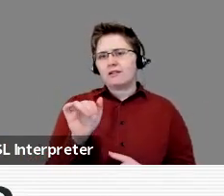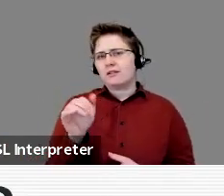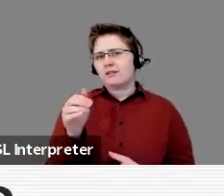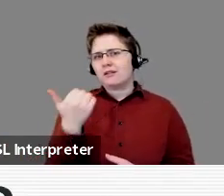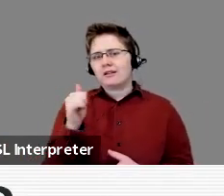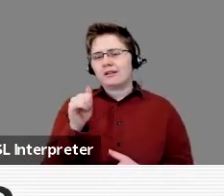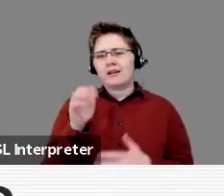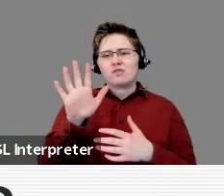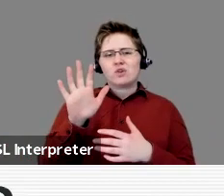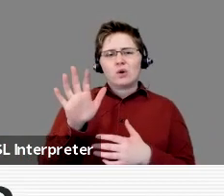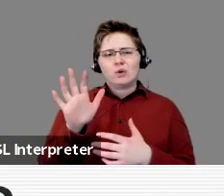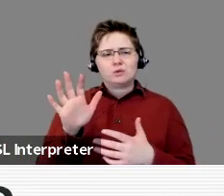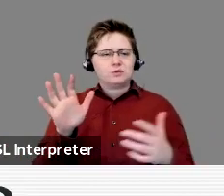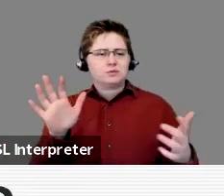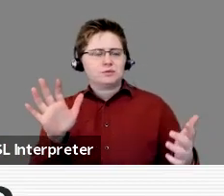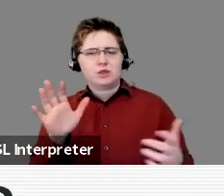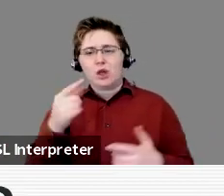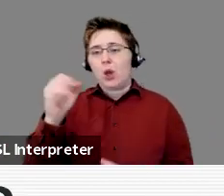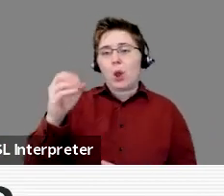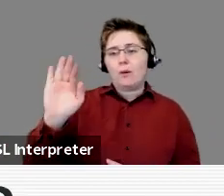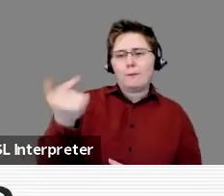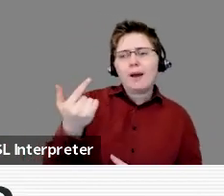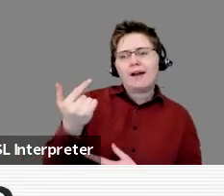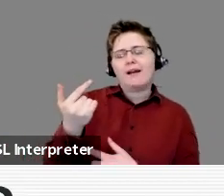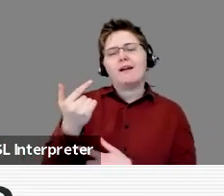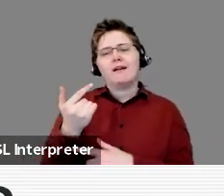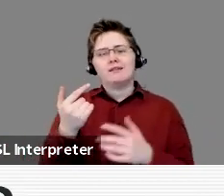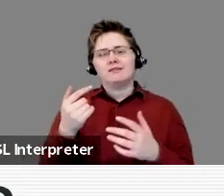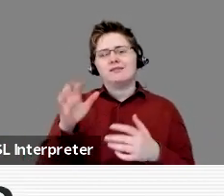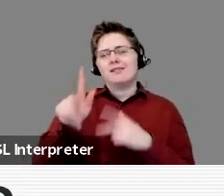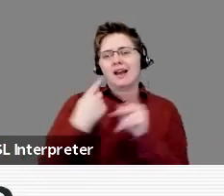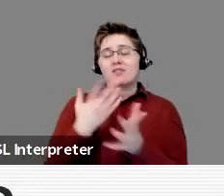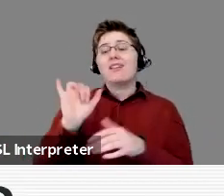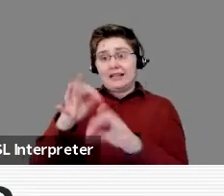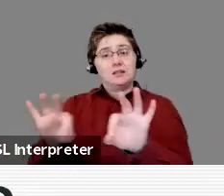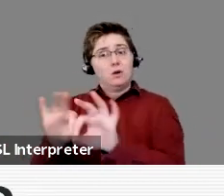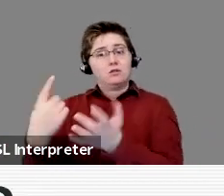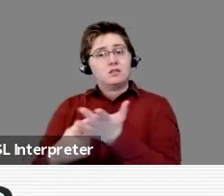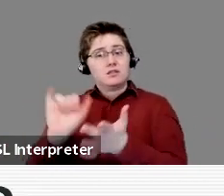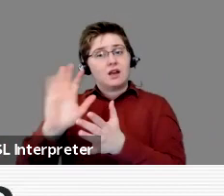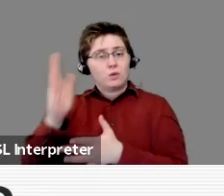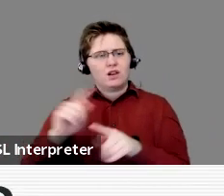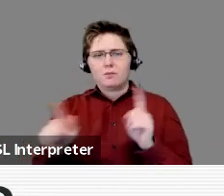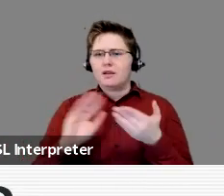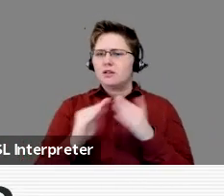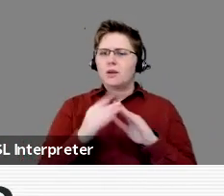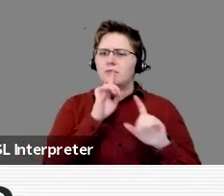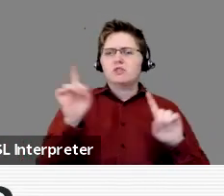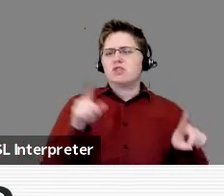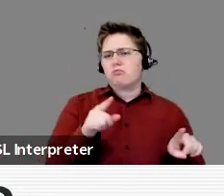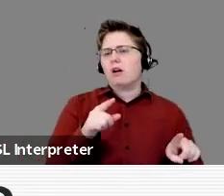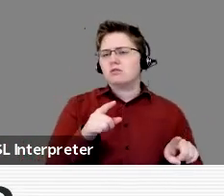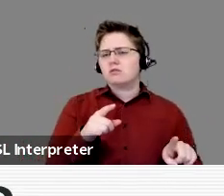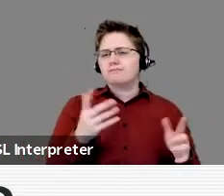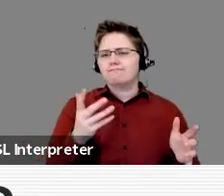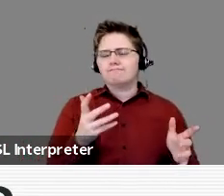have a lot of your go bag type preparedness stuff, which is very important, and we'll talk about that, but is the community response.